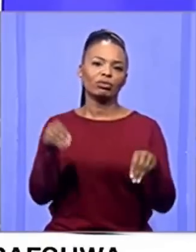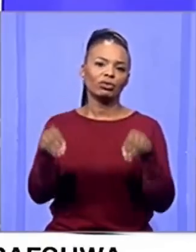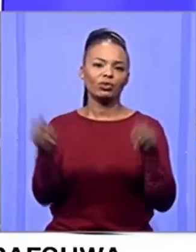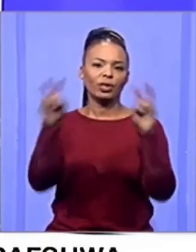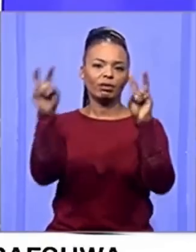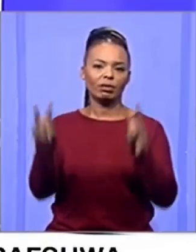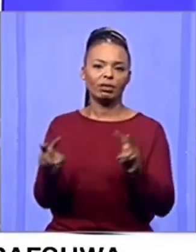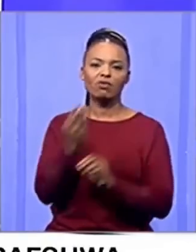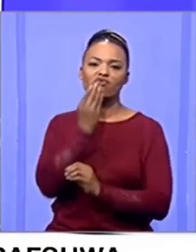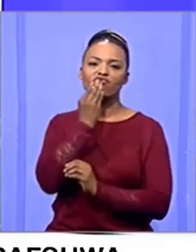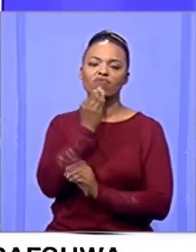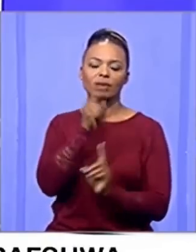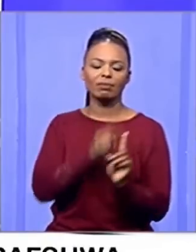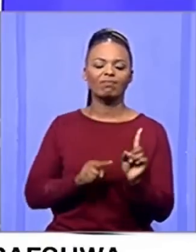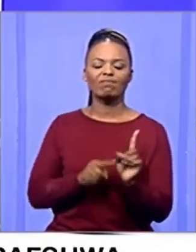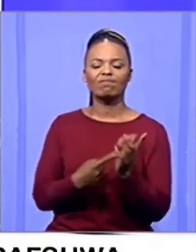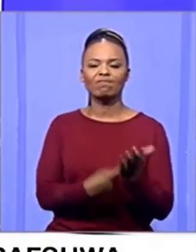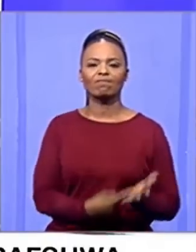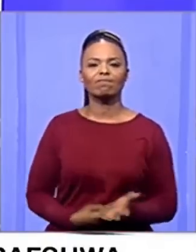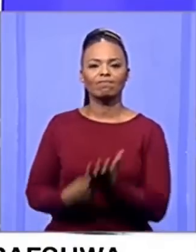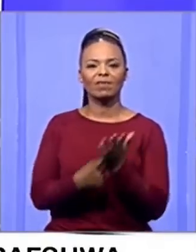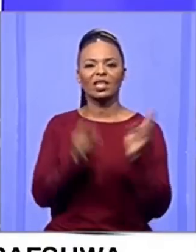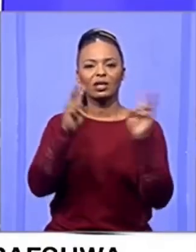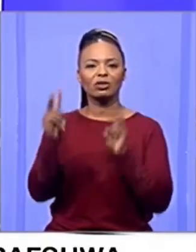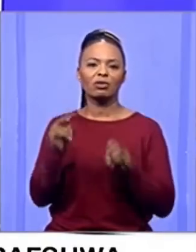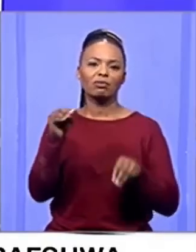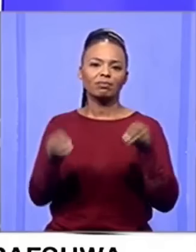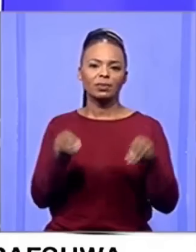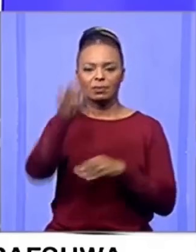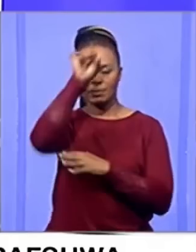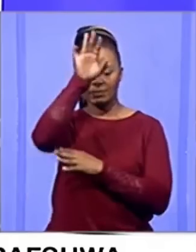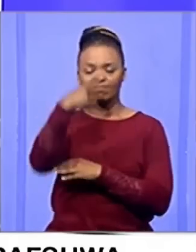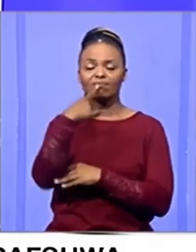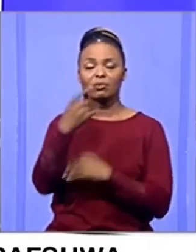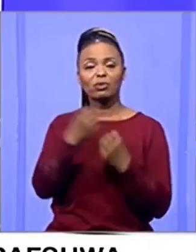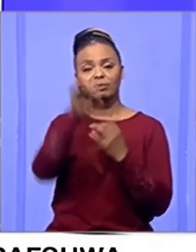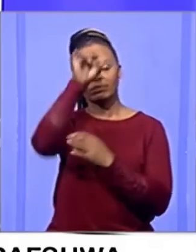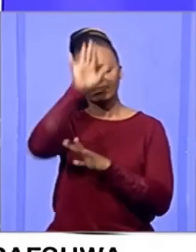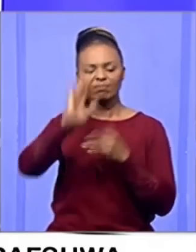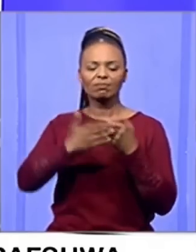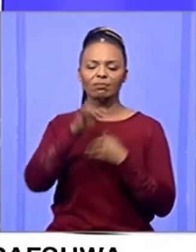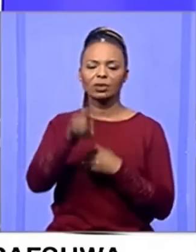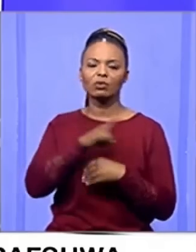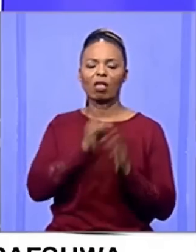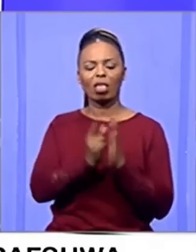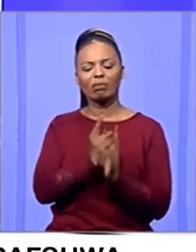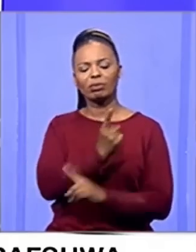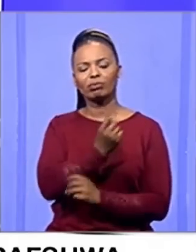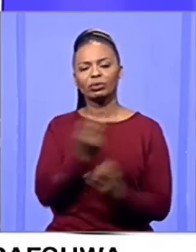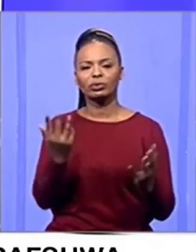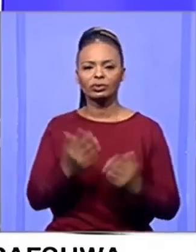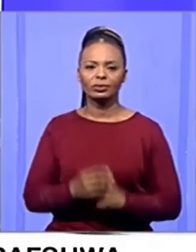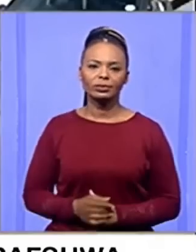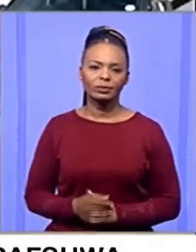tsohla dintlha tsa merafo moo o beetseng o tseka hore ho kwalwe merafo e se molaong Free State.